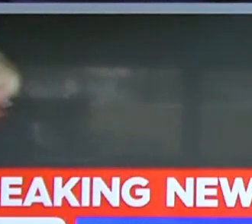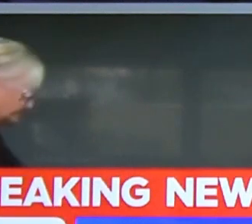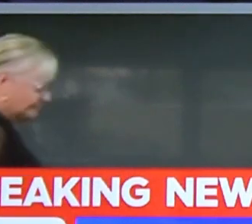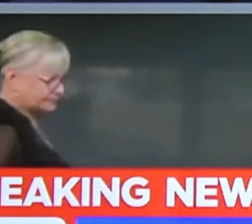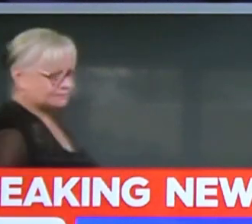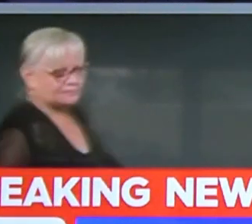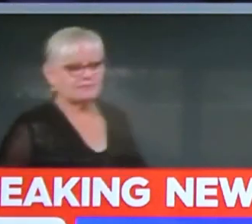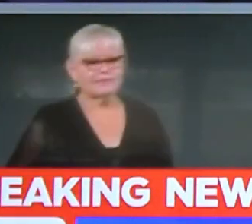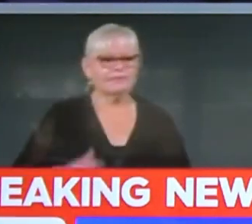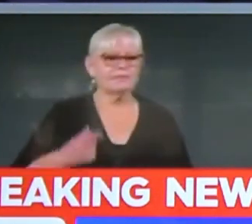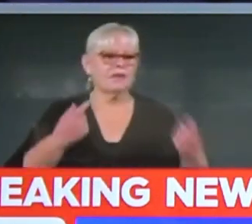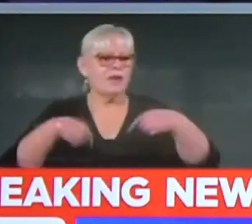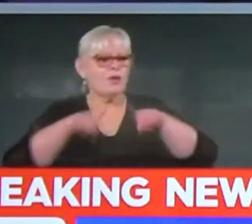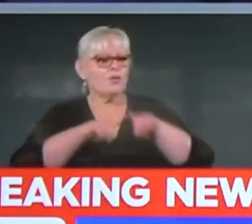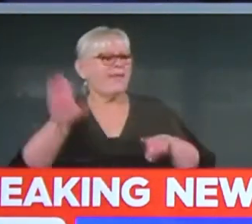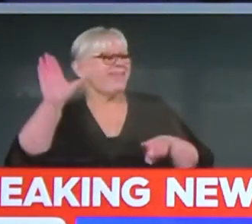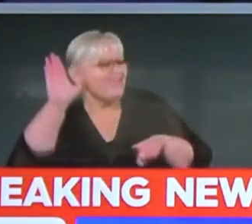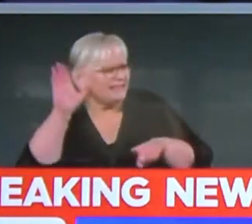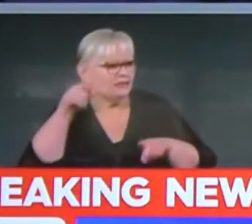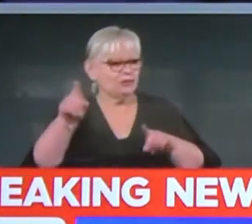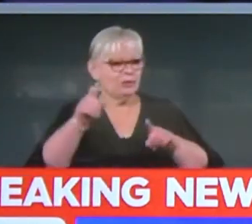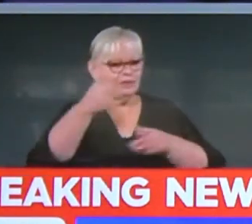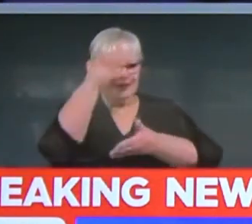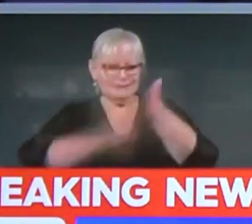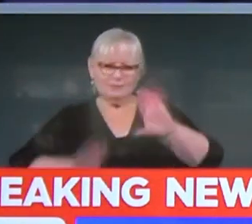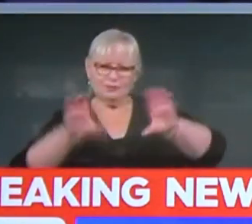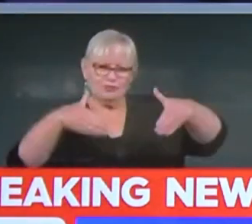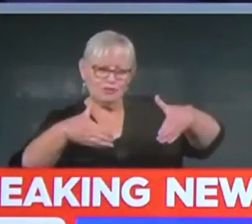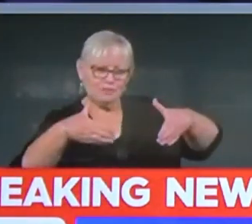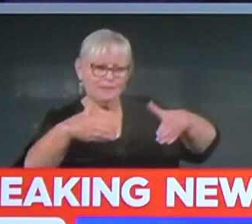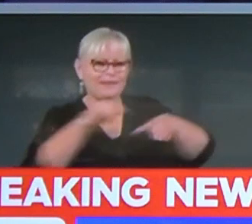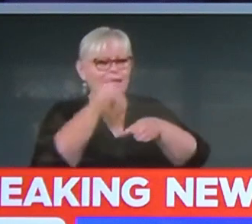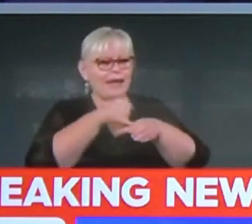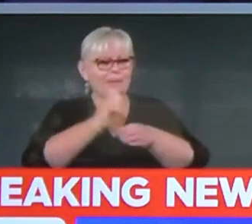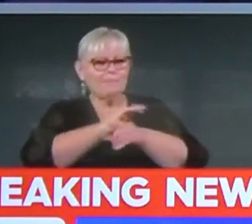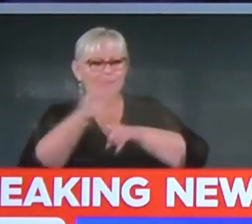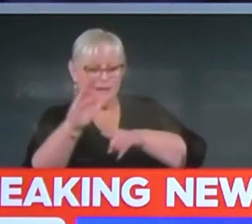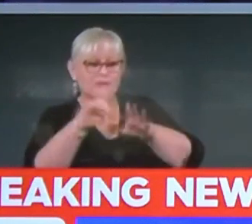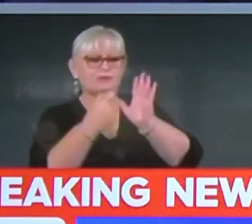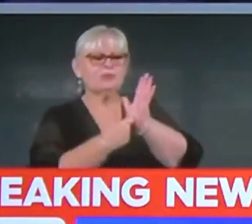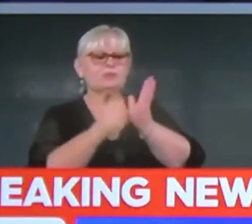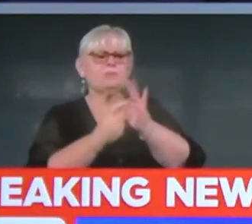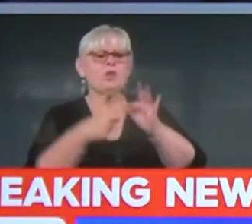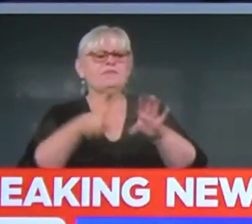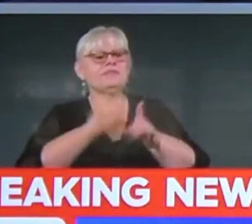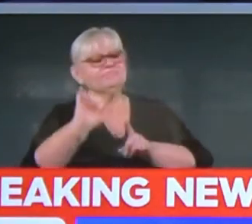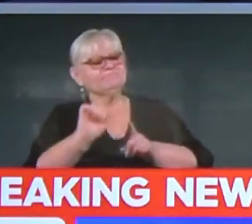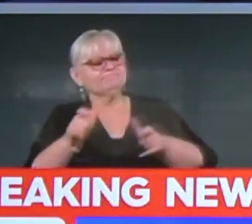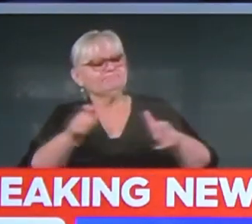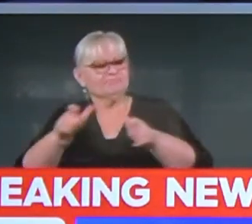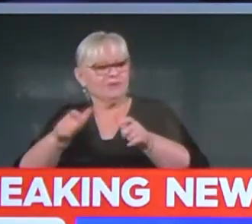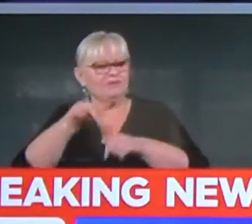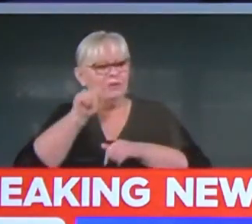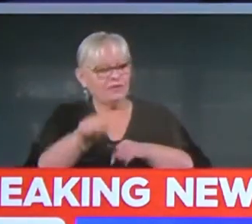panel, which is not the group you're referring to. That is the medical expert panel which Dr Murphy convenes, and